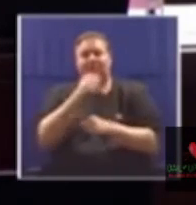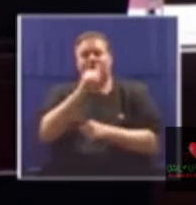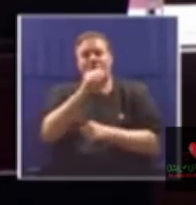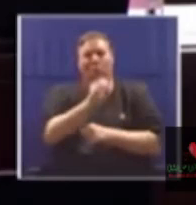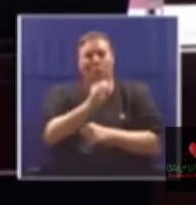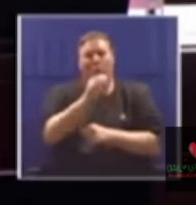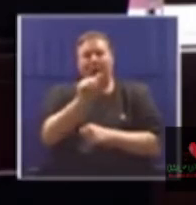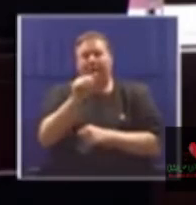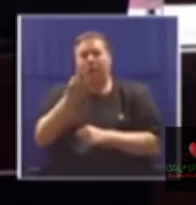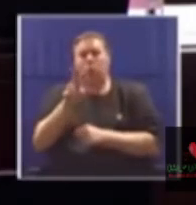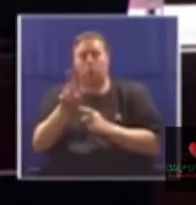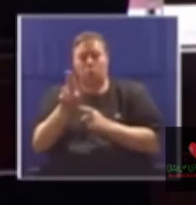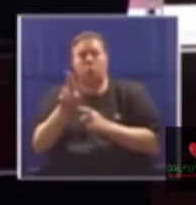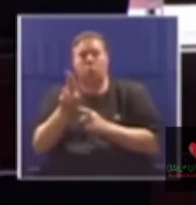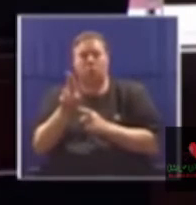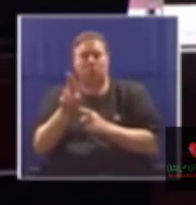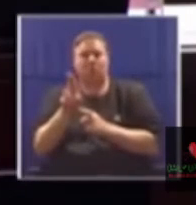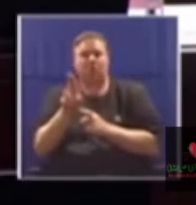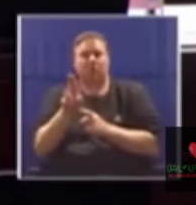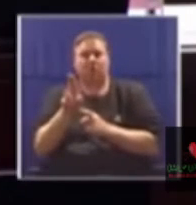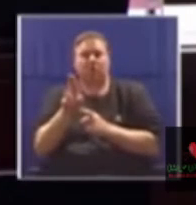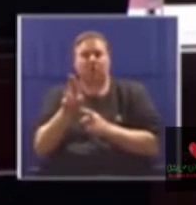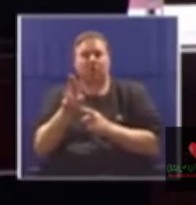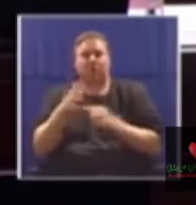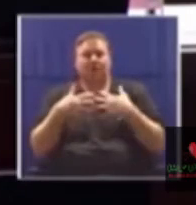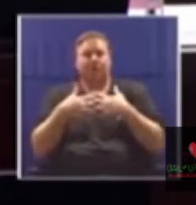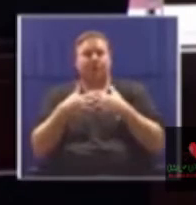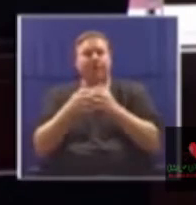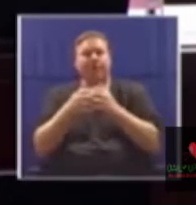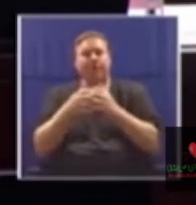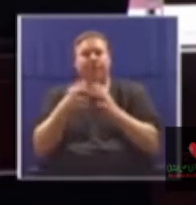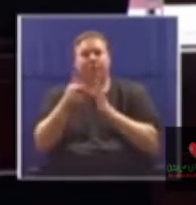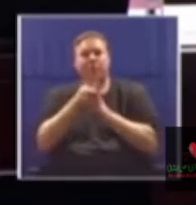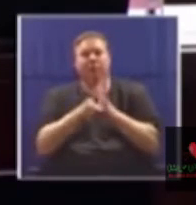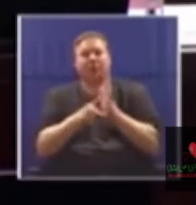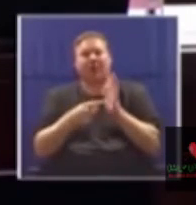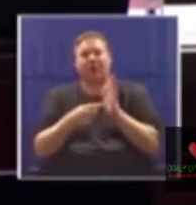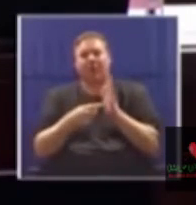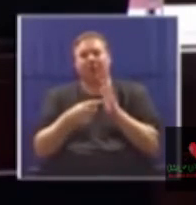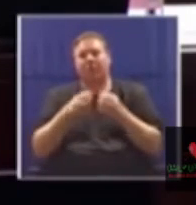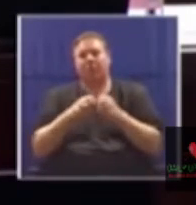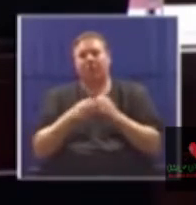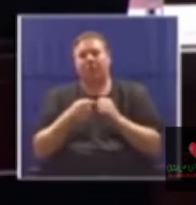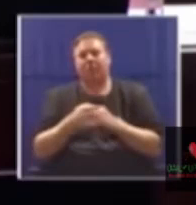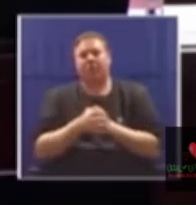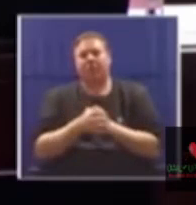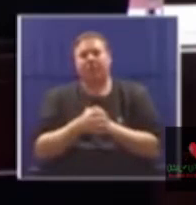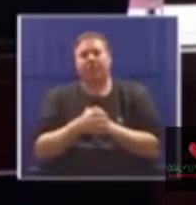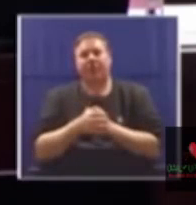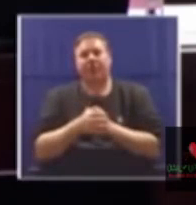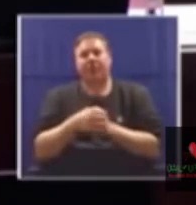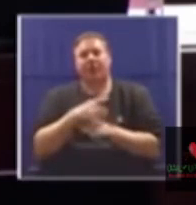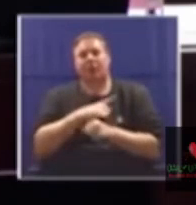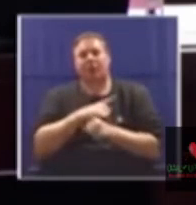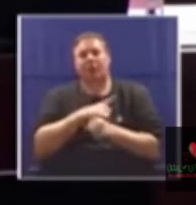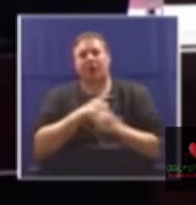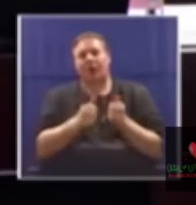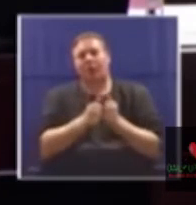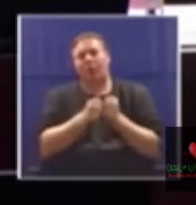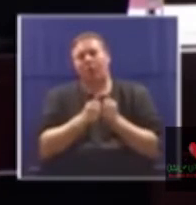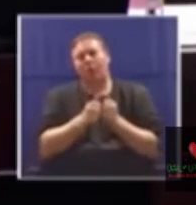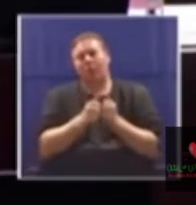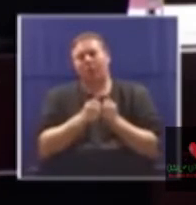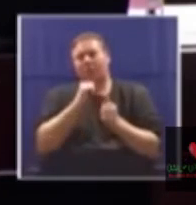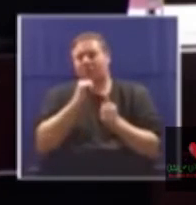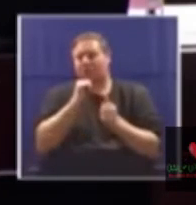OAU, its founding principles were problematic because it was about cooperation instead